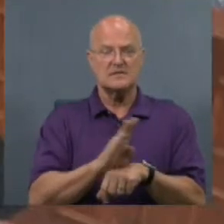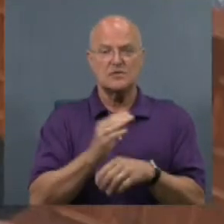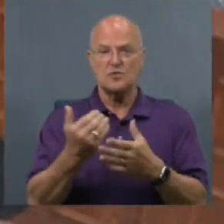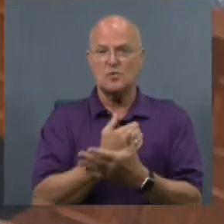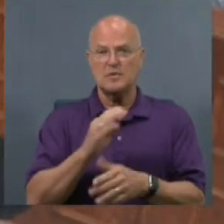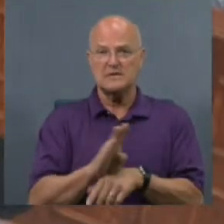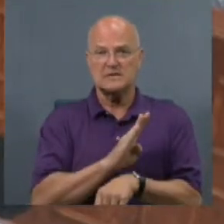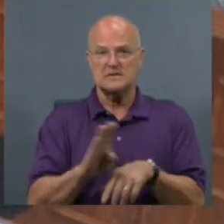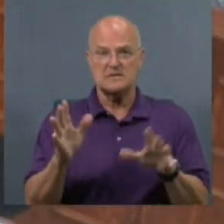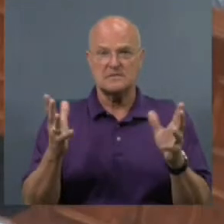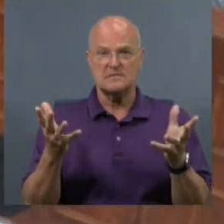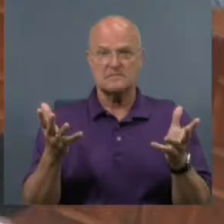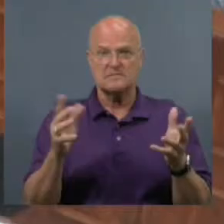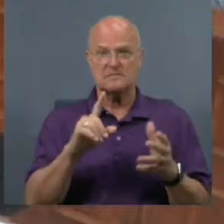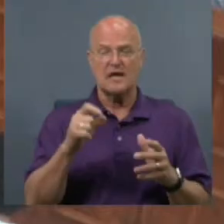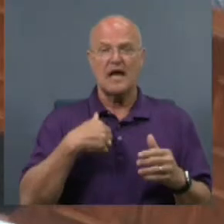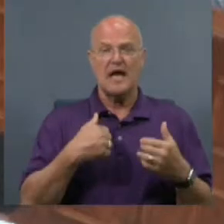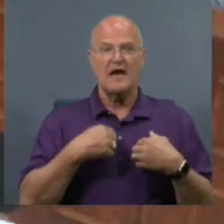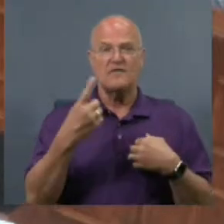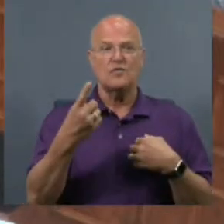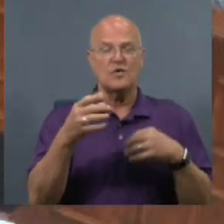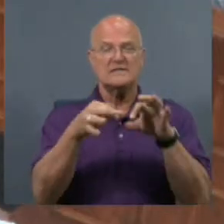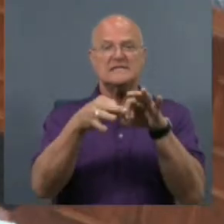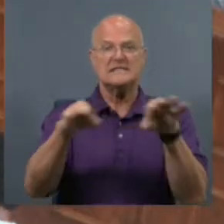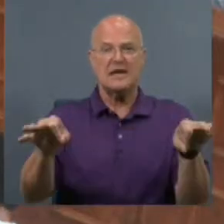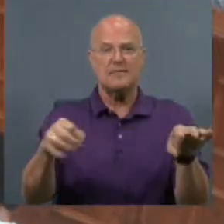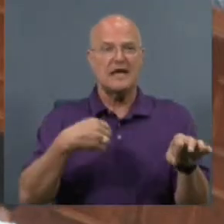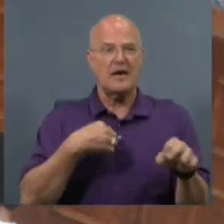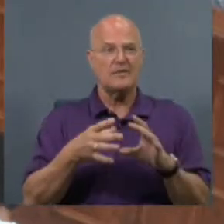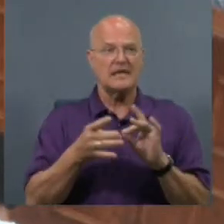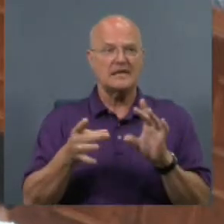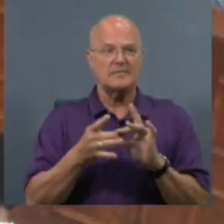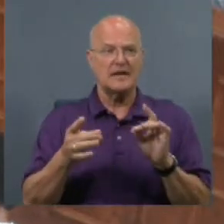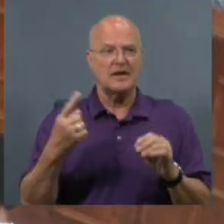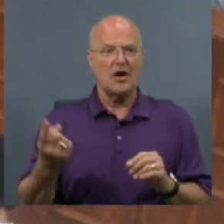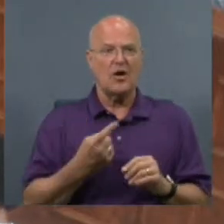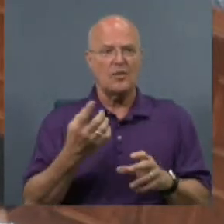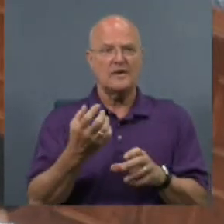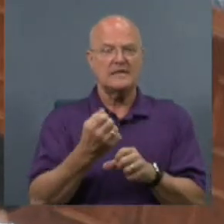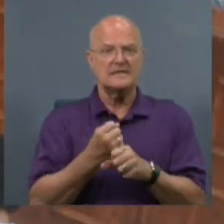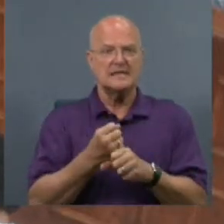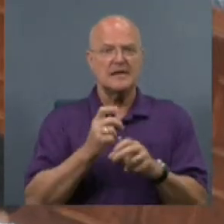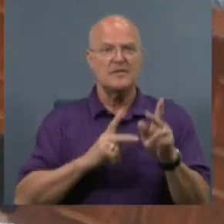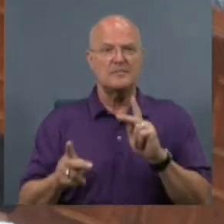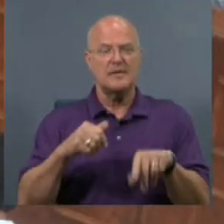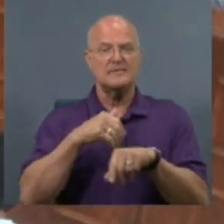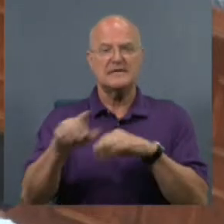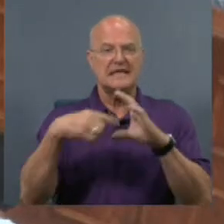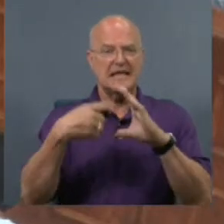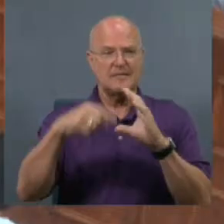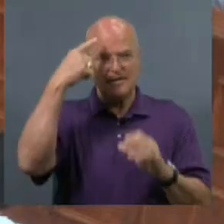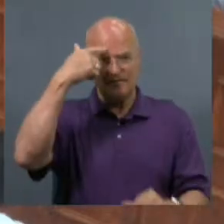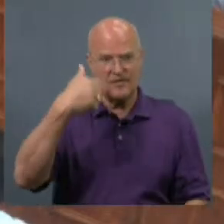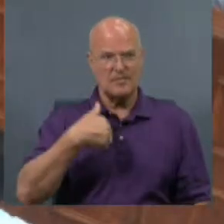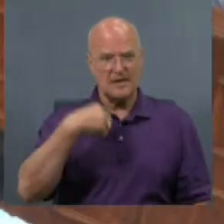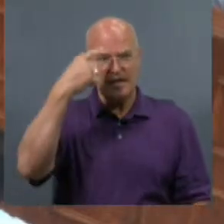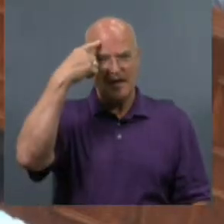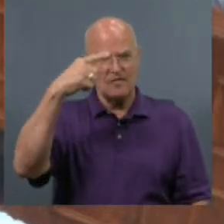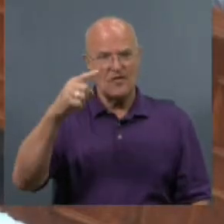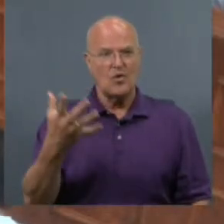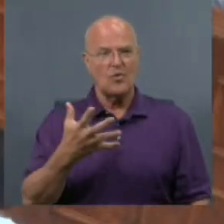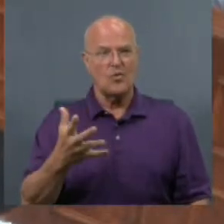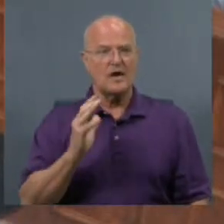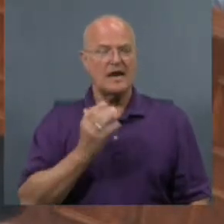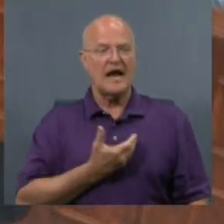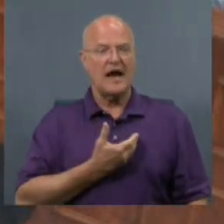new business? I do have one statement I would like to make. I always get people sending emails to me for what